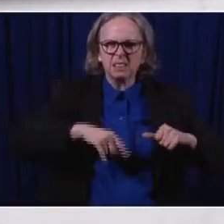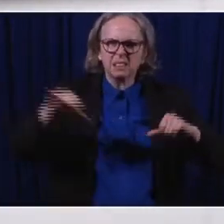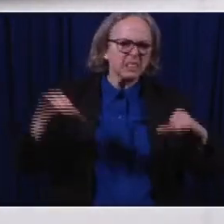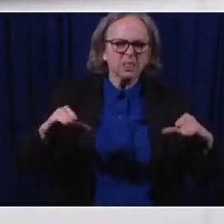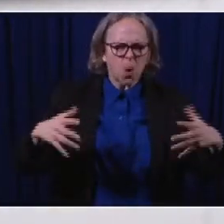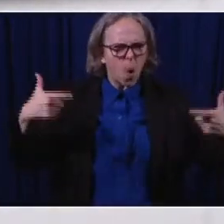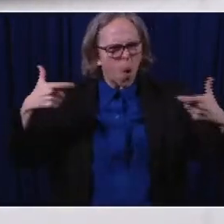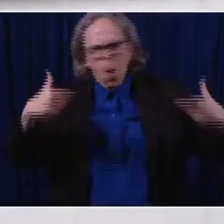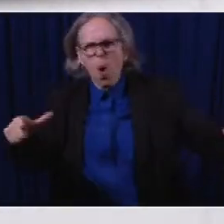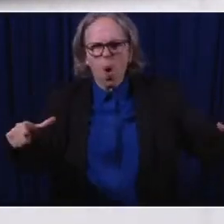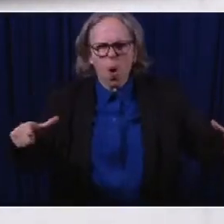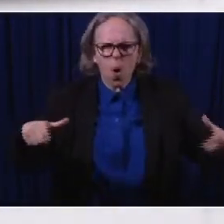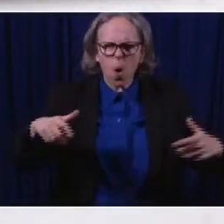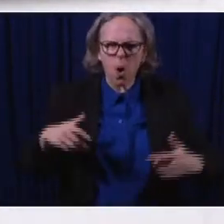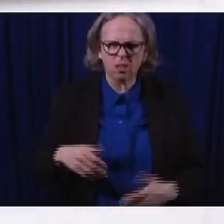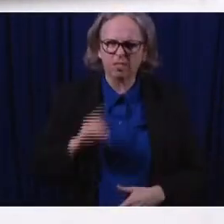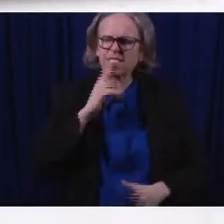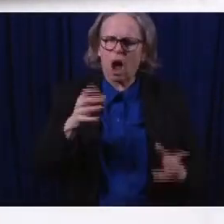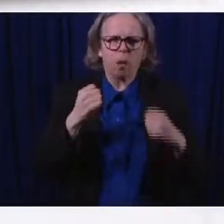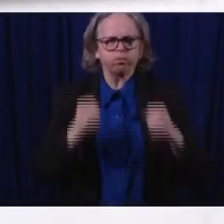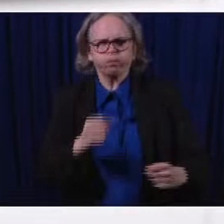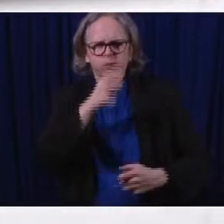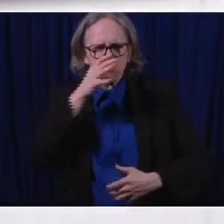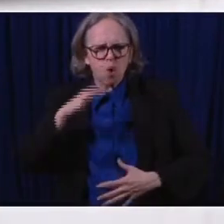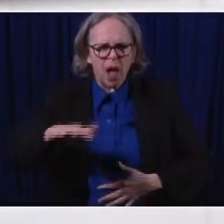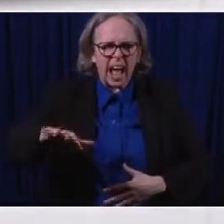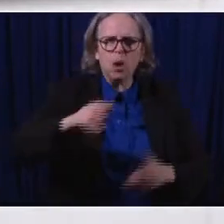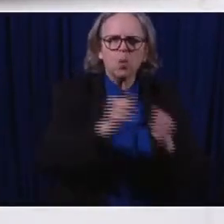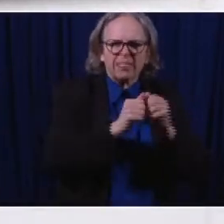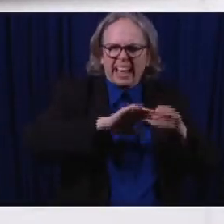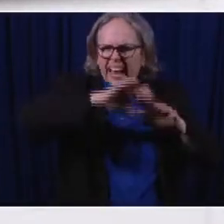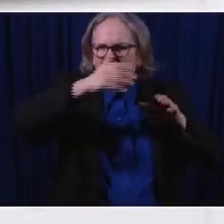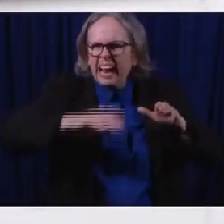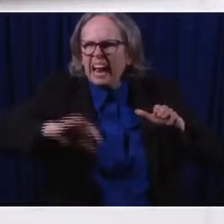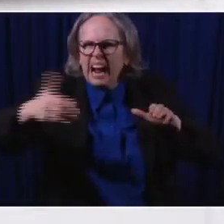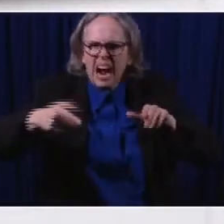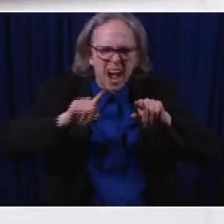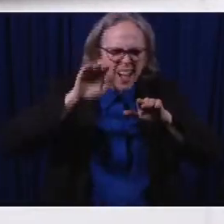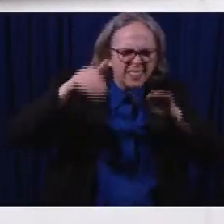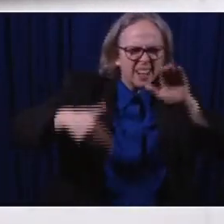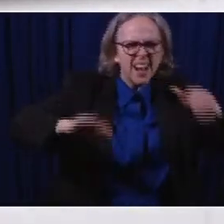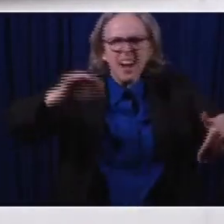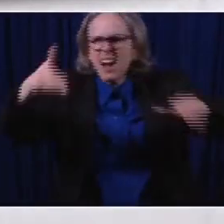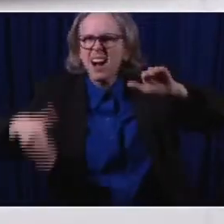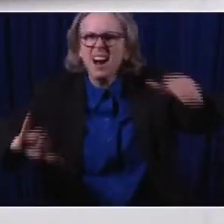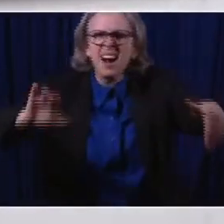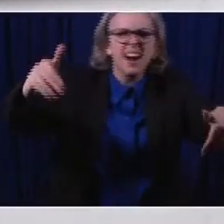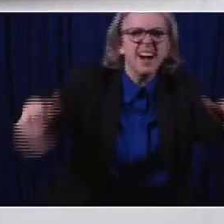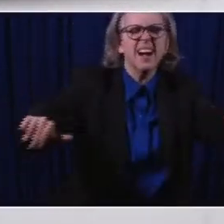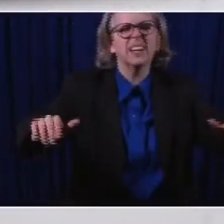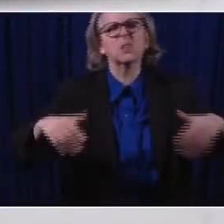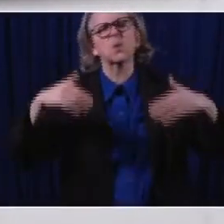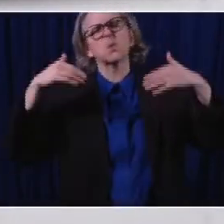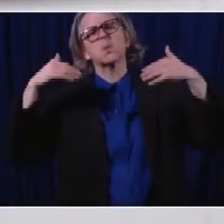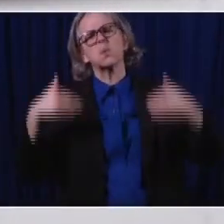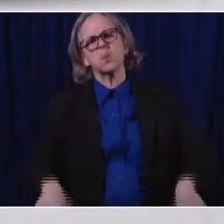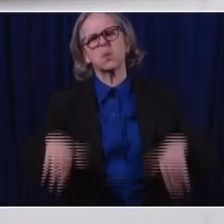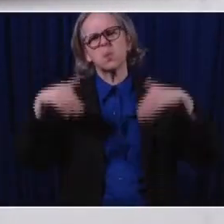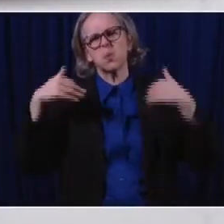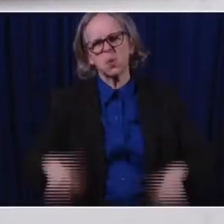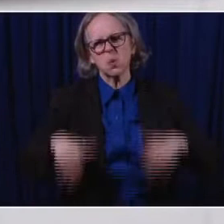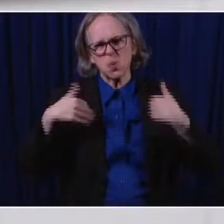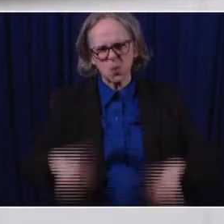of undulating hills, topography, hard to serve with internet service. And the day that we announced this